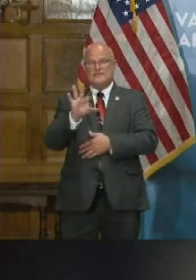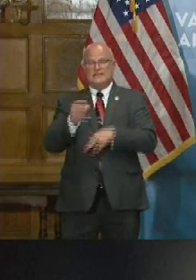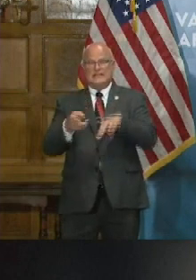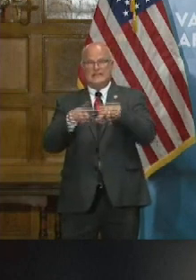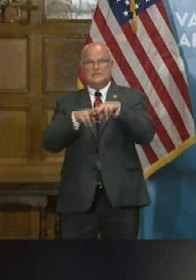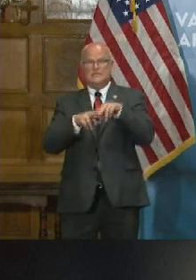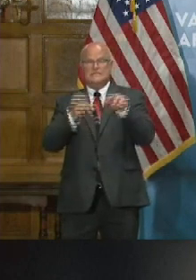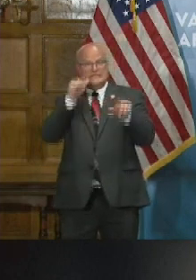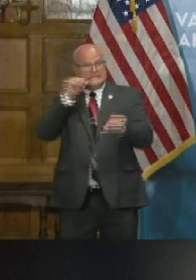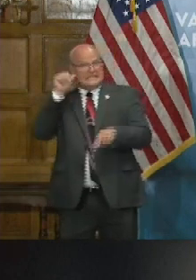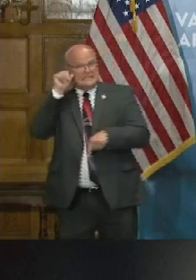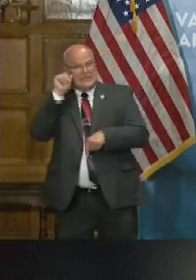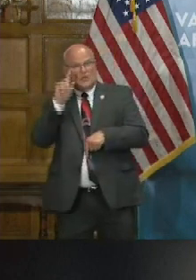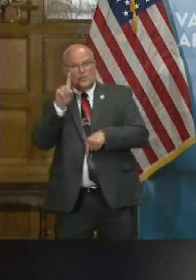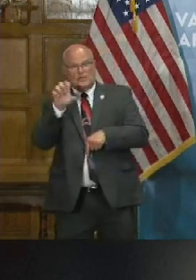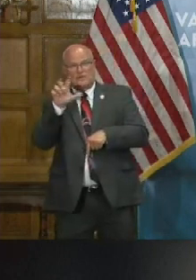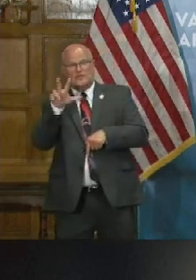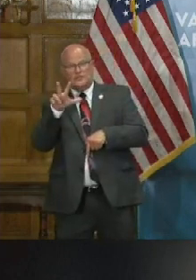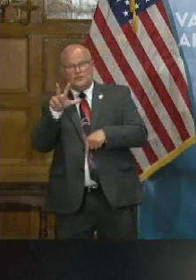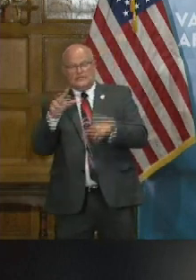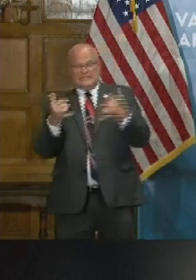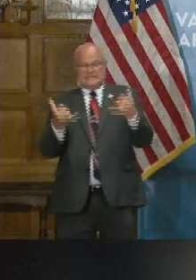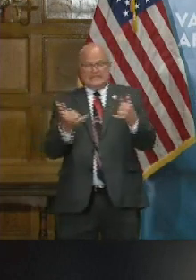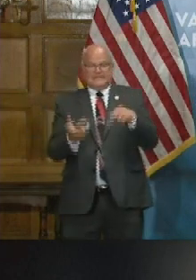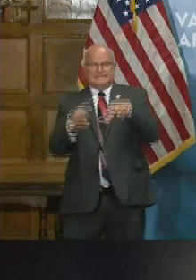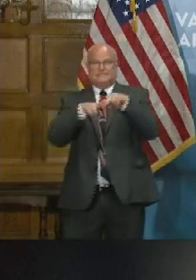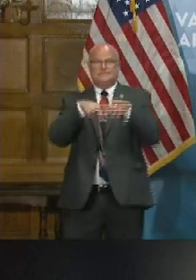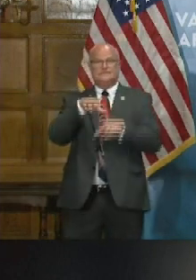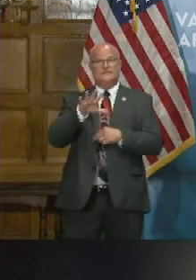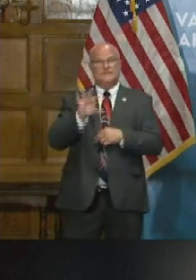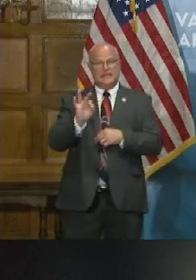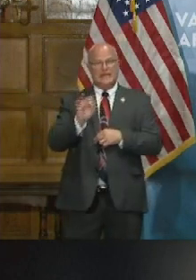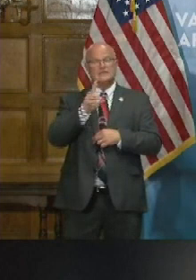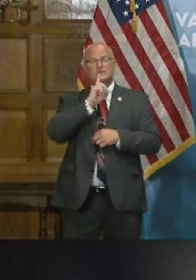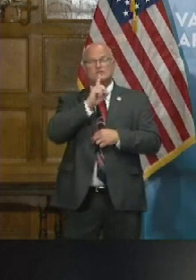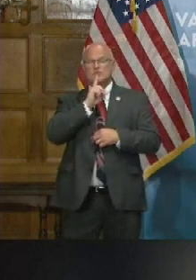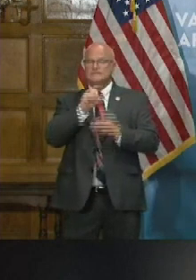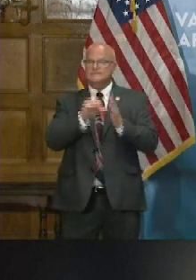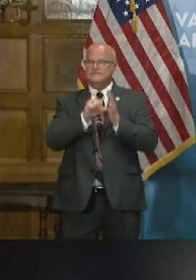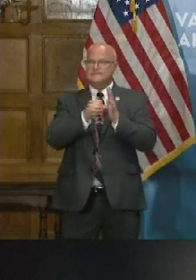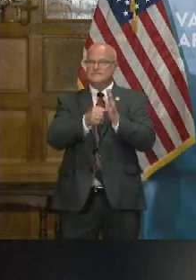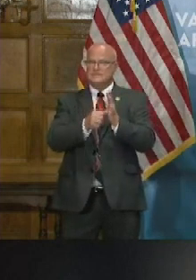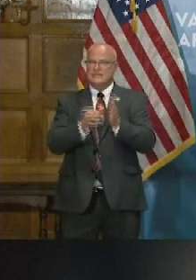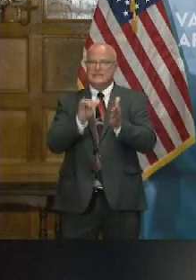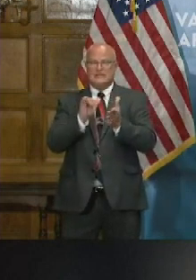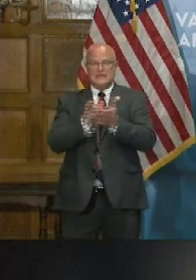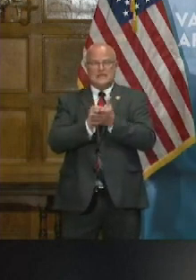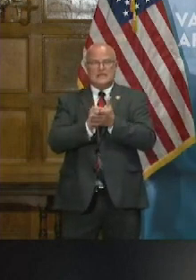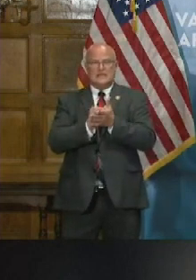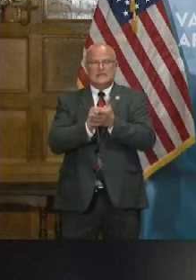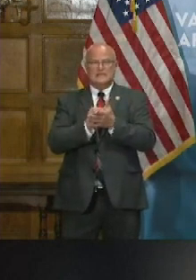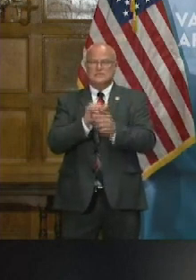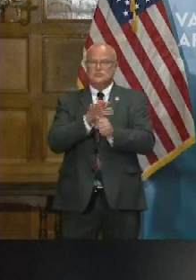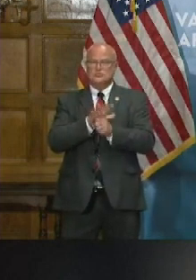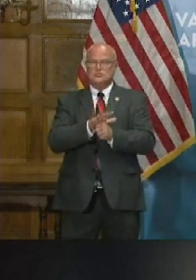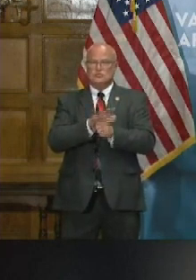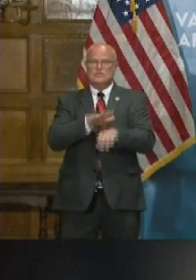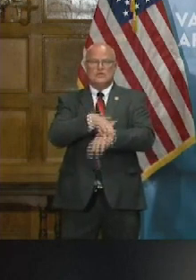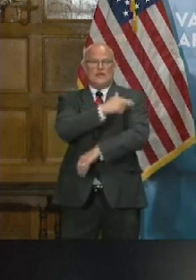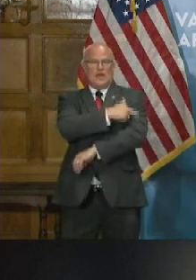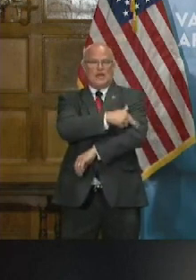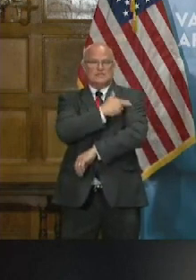increase. Yesterday it was 103, today it's 59. Certainly it reemphasizes the stress upon